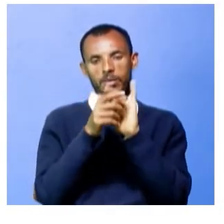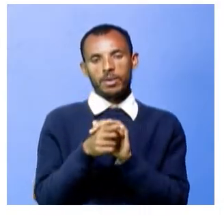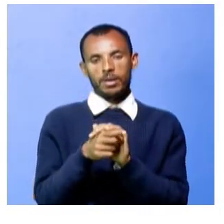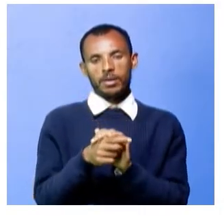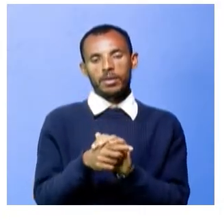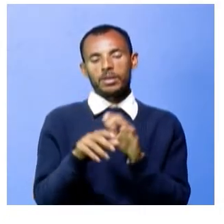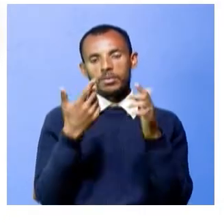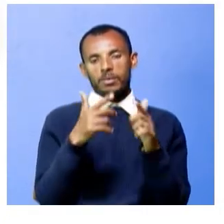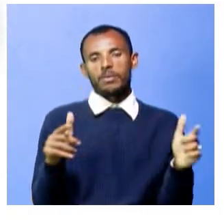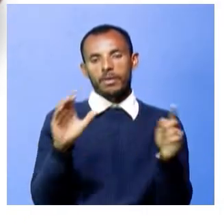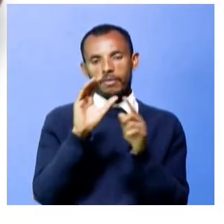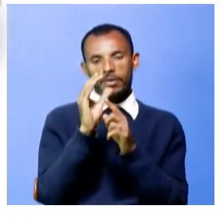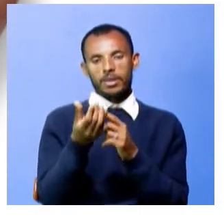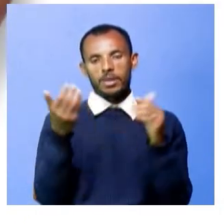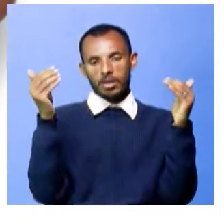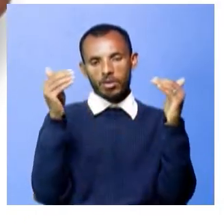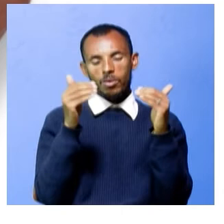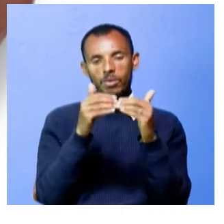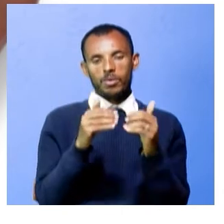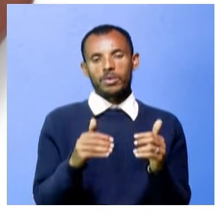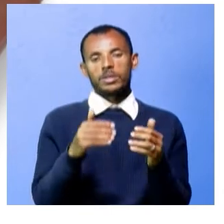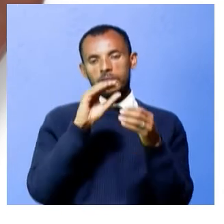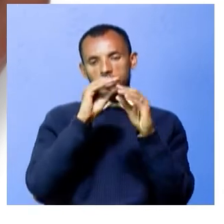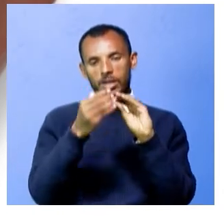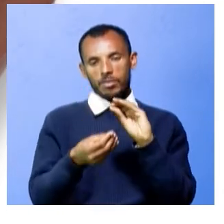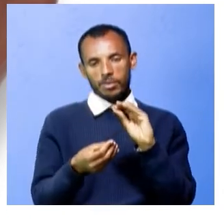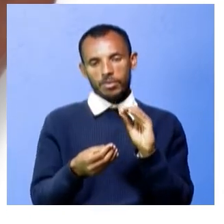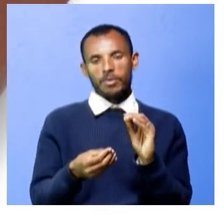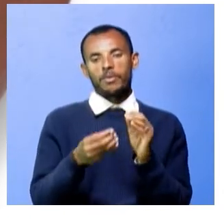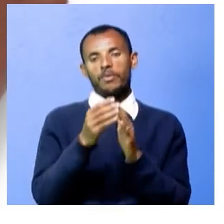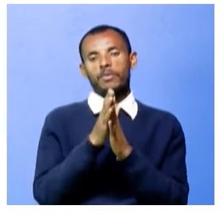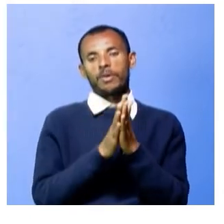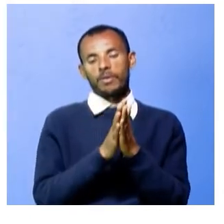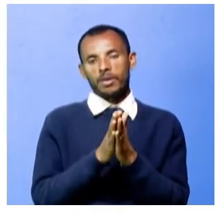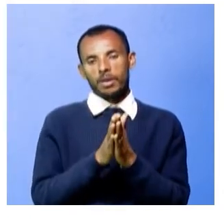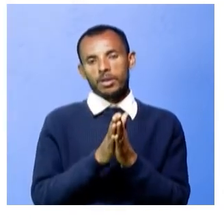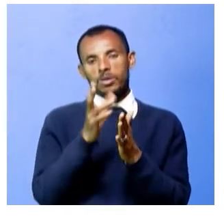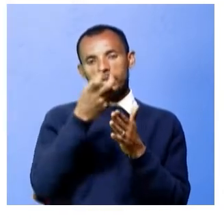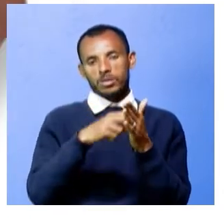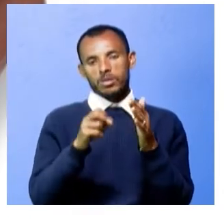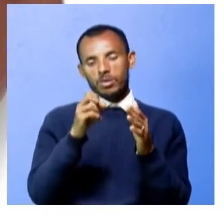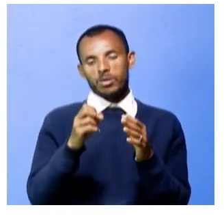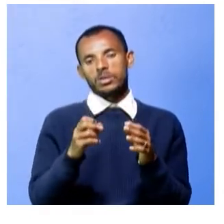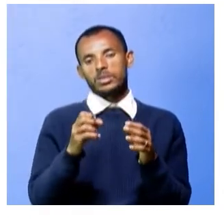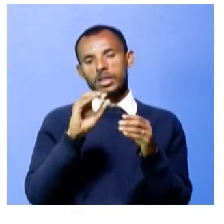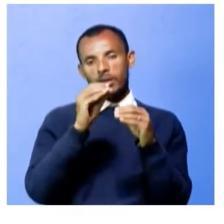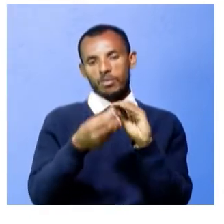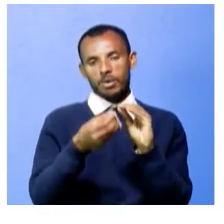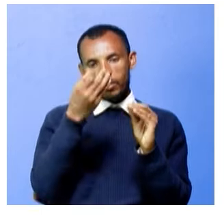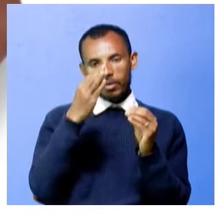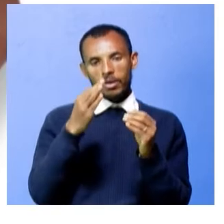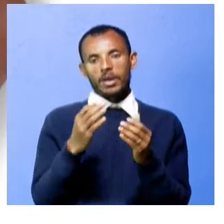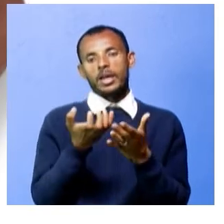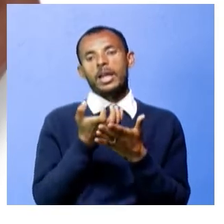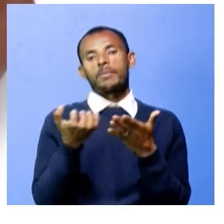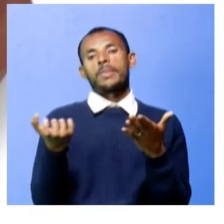probability of an event is equal to the number of favorable conditions over the number of the elements of